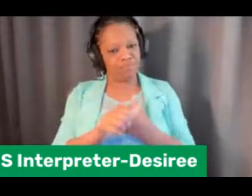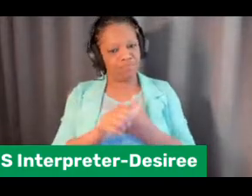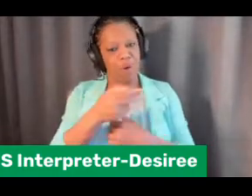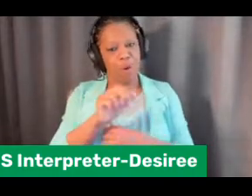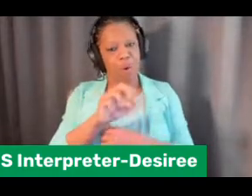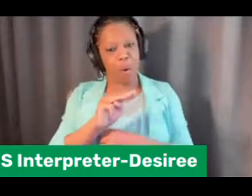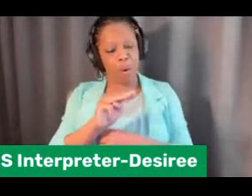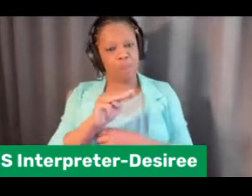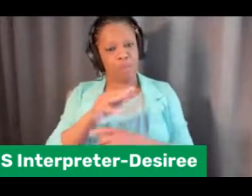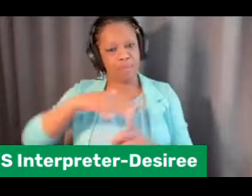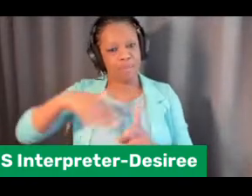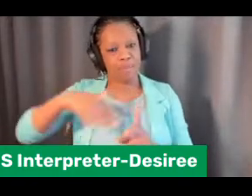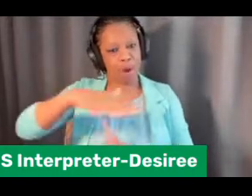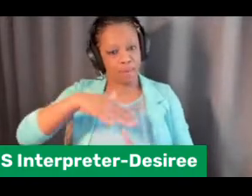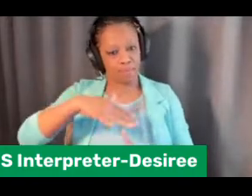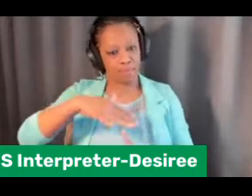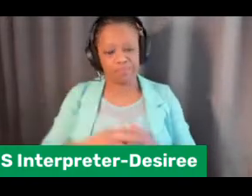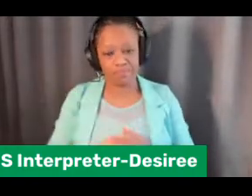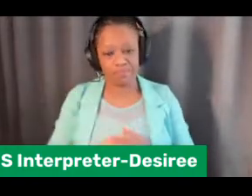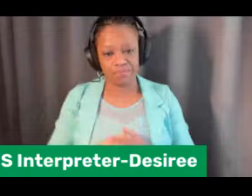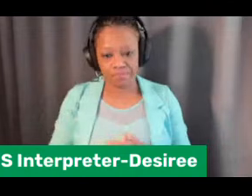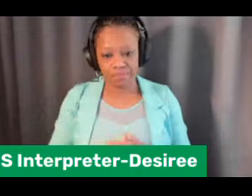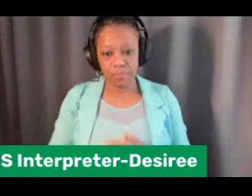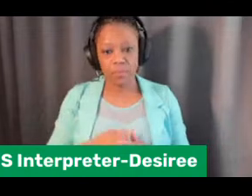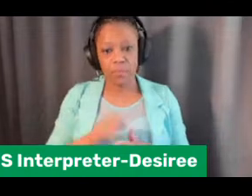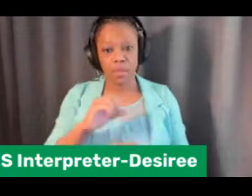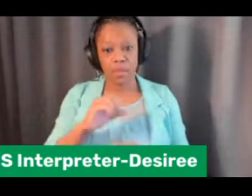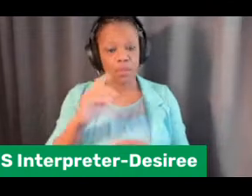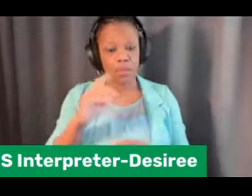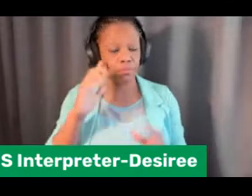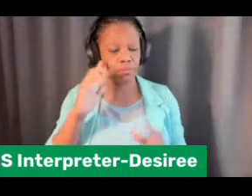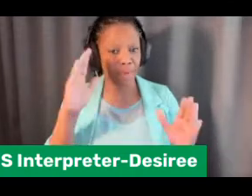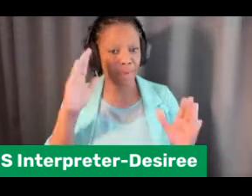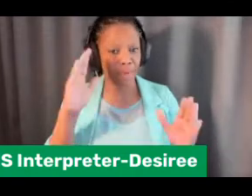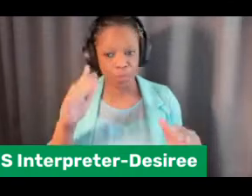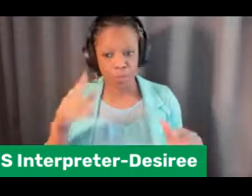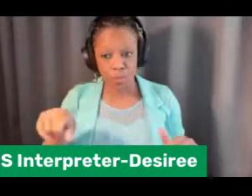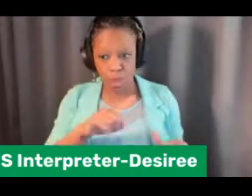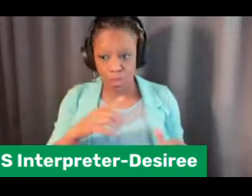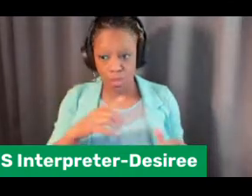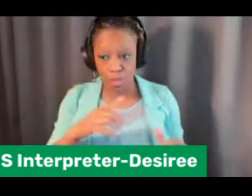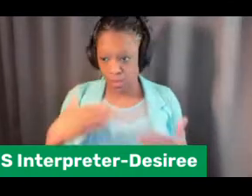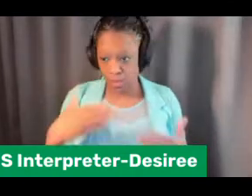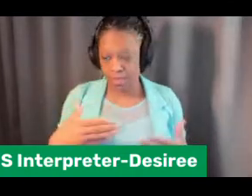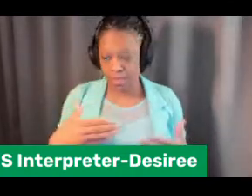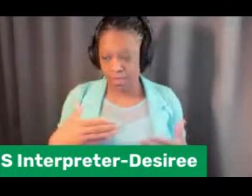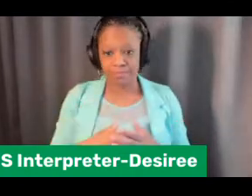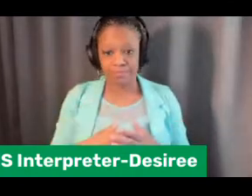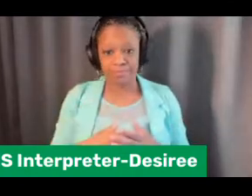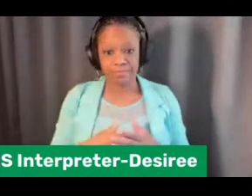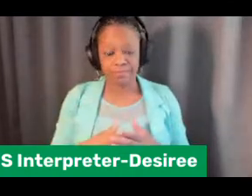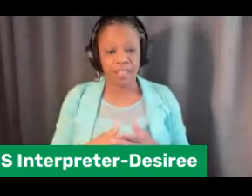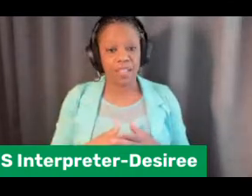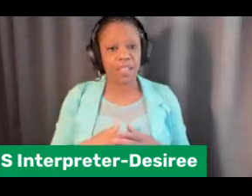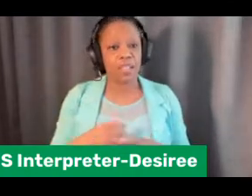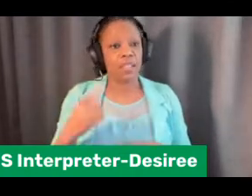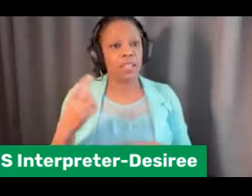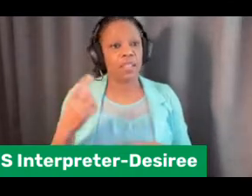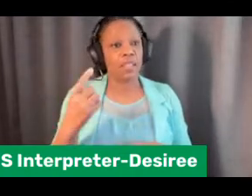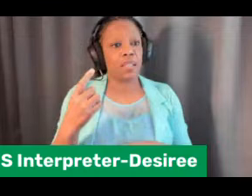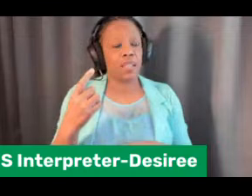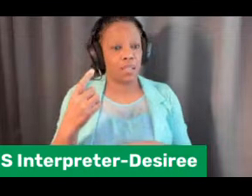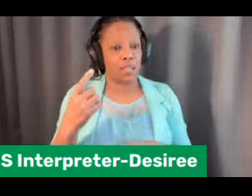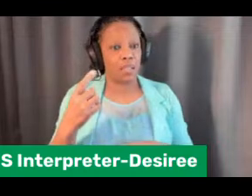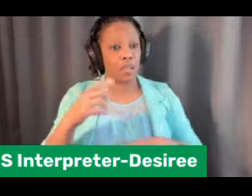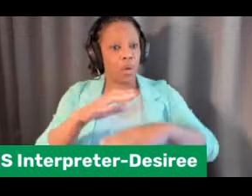this collective spirit today. So I hope everybody's doing well. Just before I start there, I just want to offer a trigger warning. I will